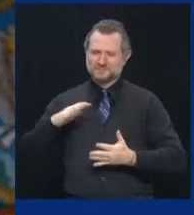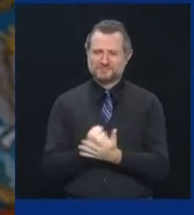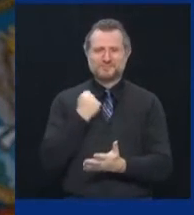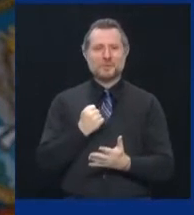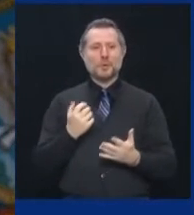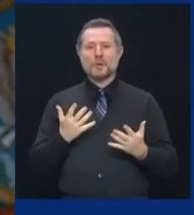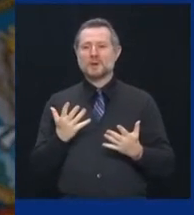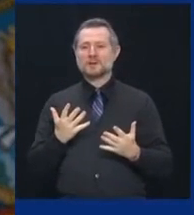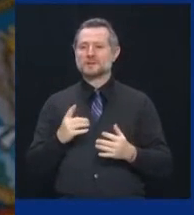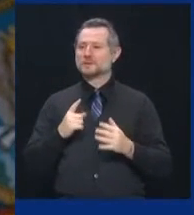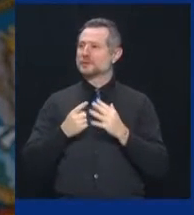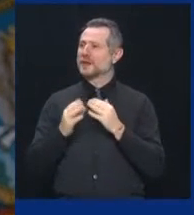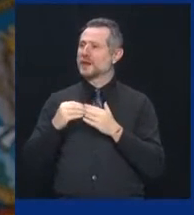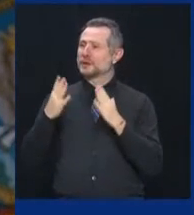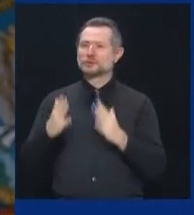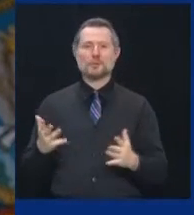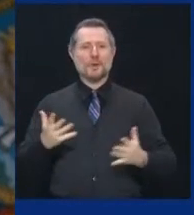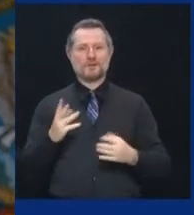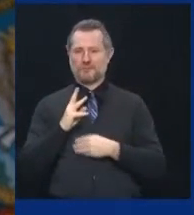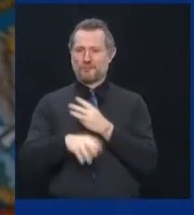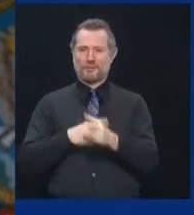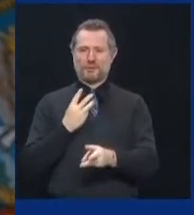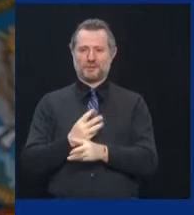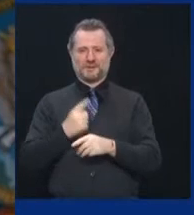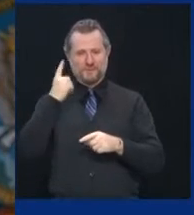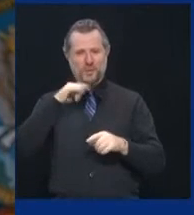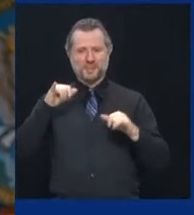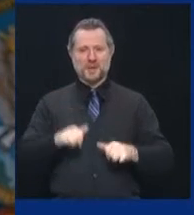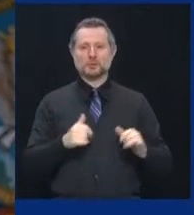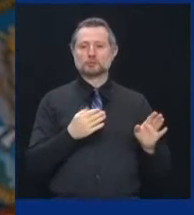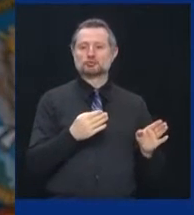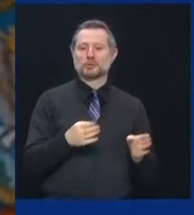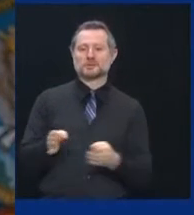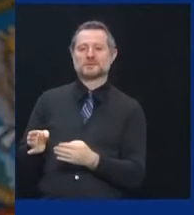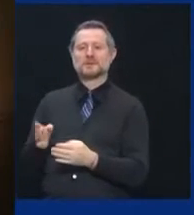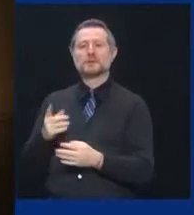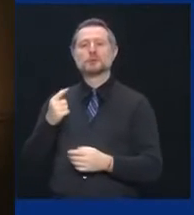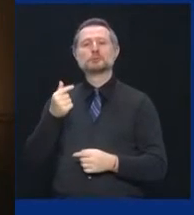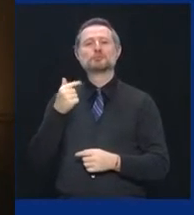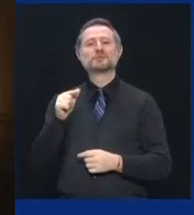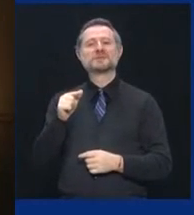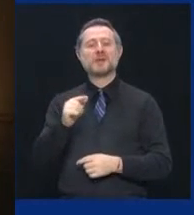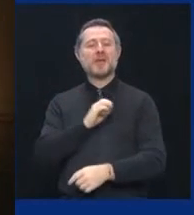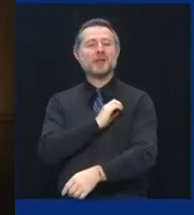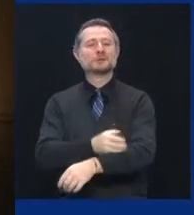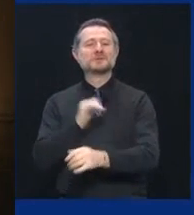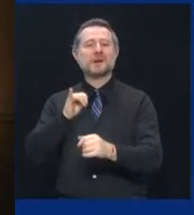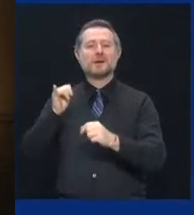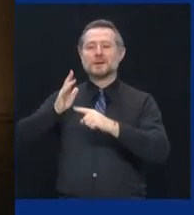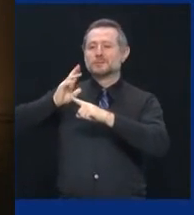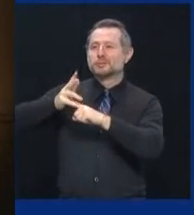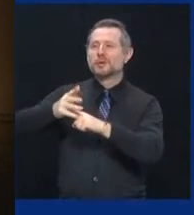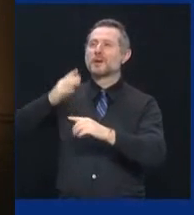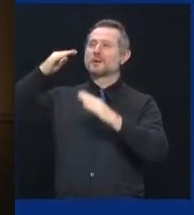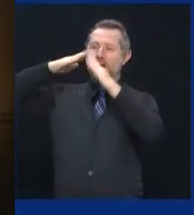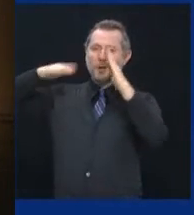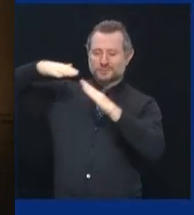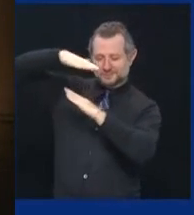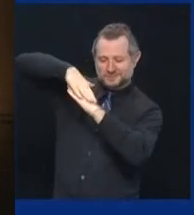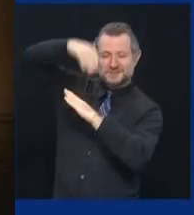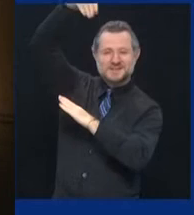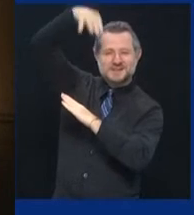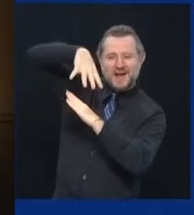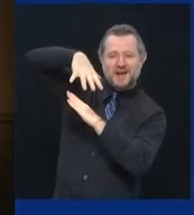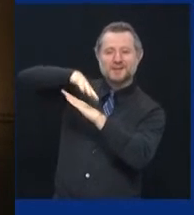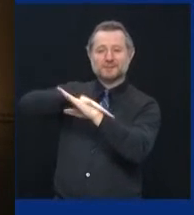global leader in the long overdue economic shift to green energy. That is the smart thing to do. That is the right thing to